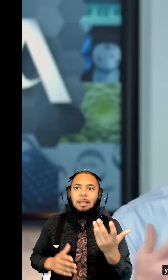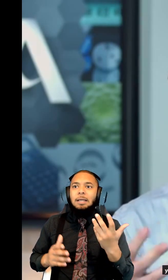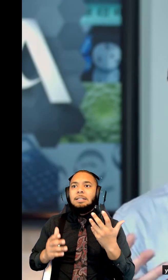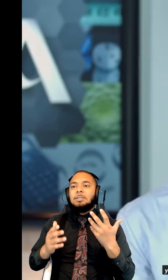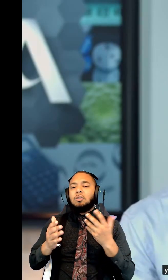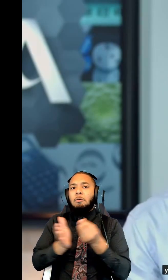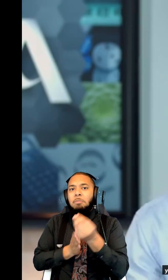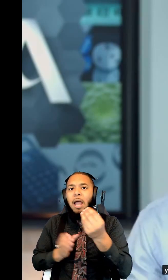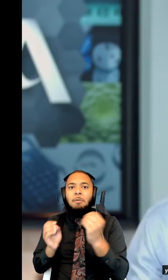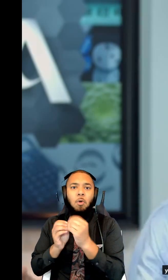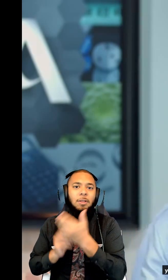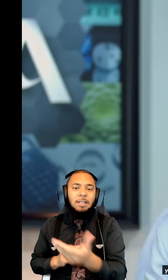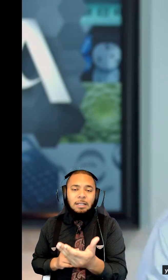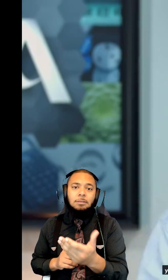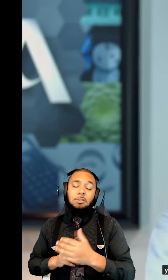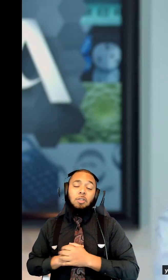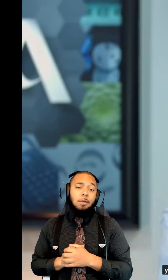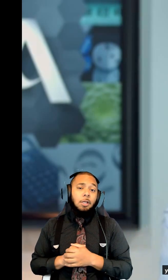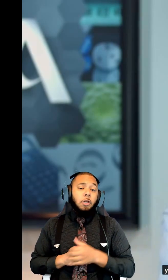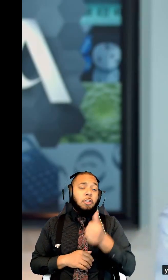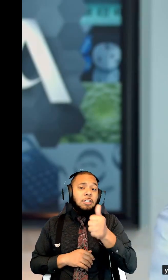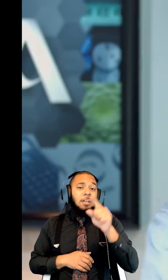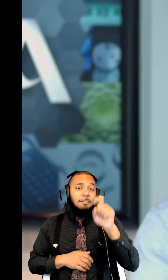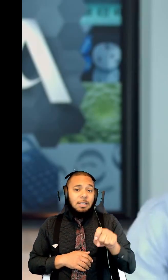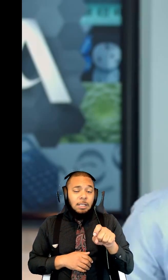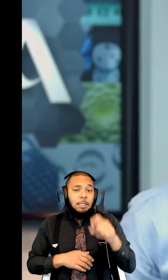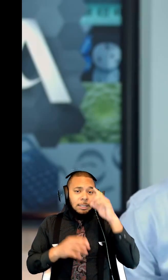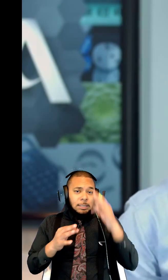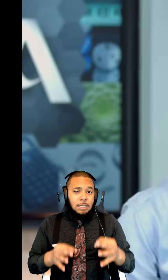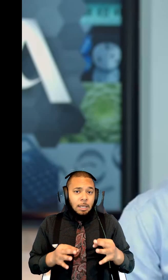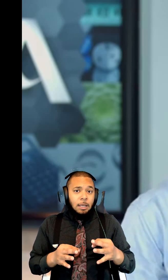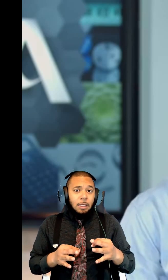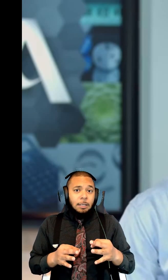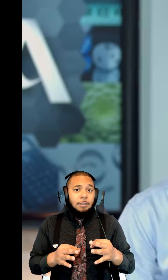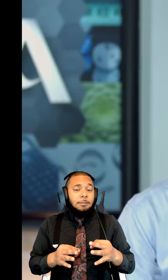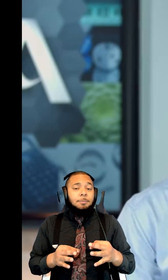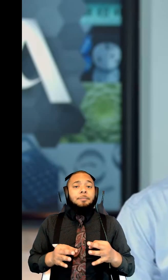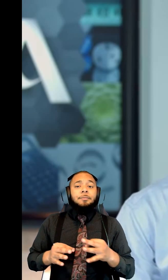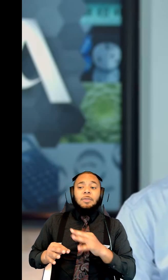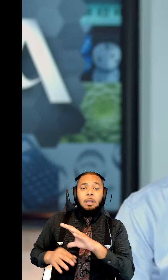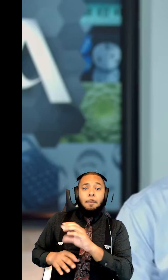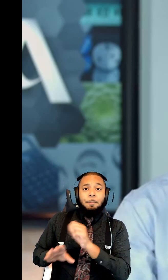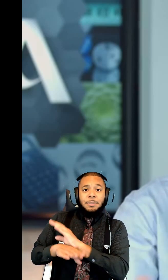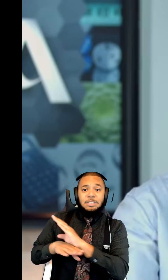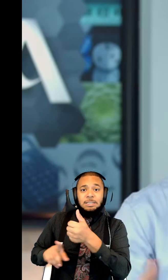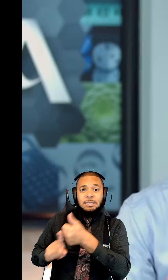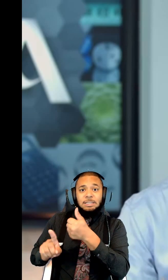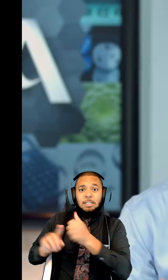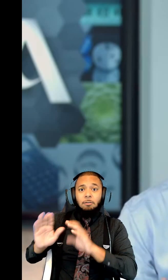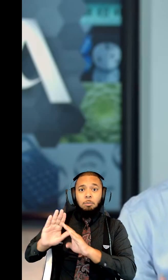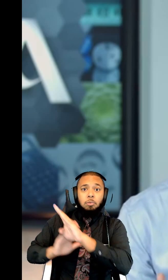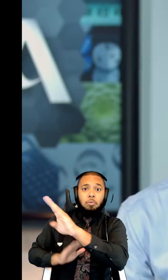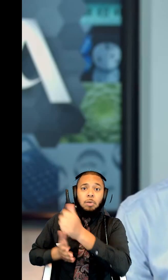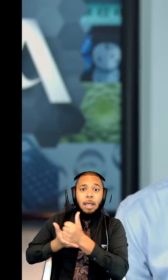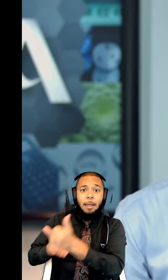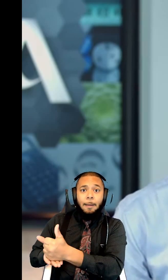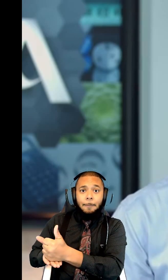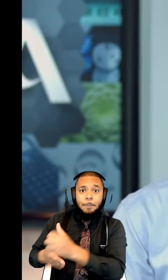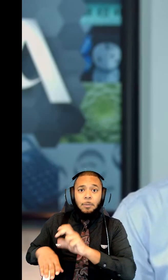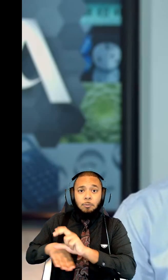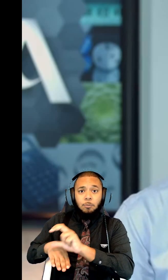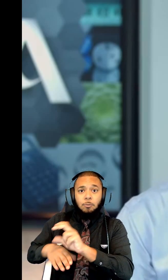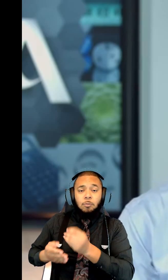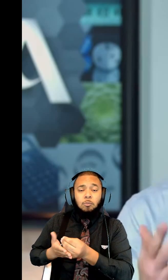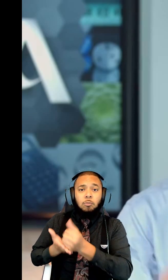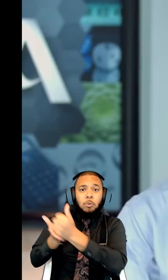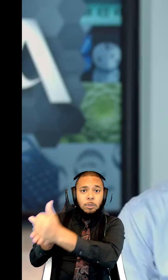got to say to yourself, what's more important? Growing a company and not participating in any profit sharing, or taking your share of the profits